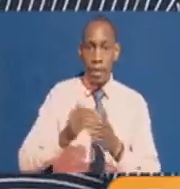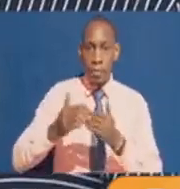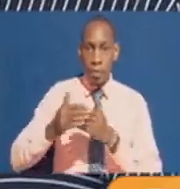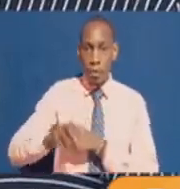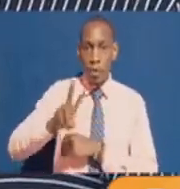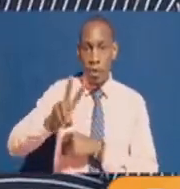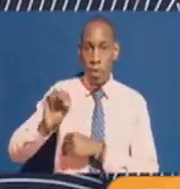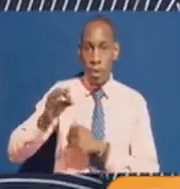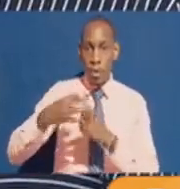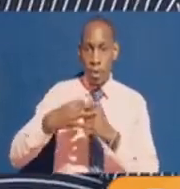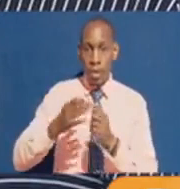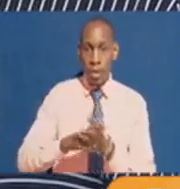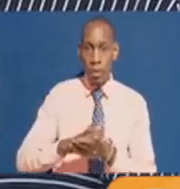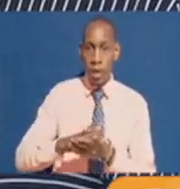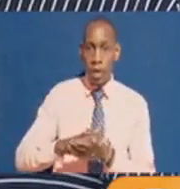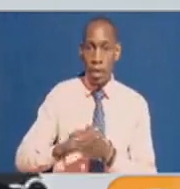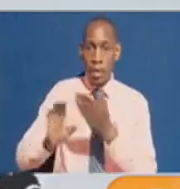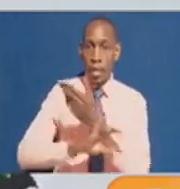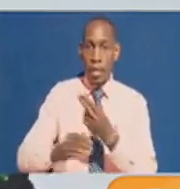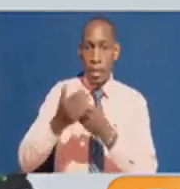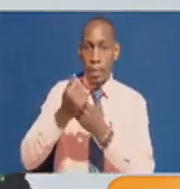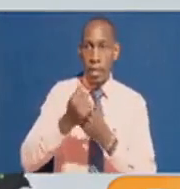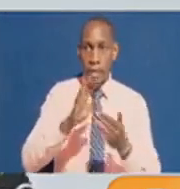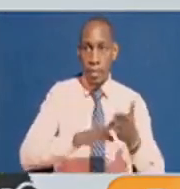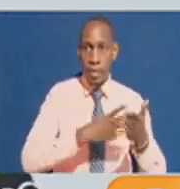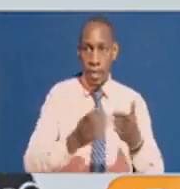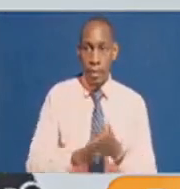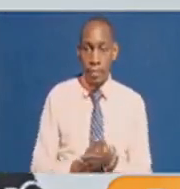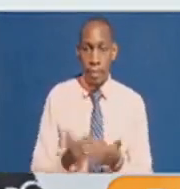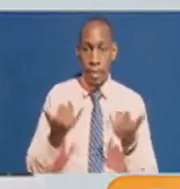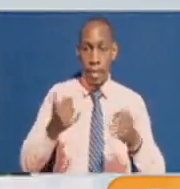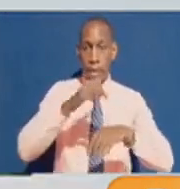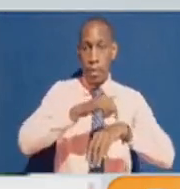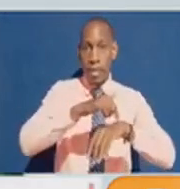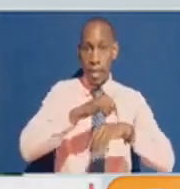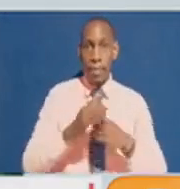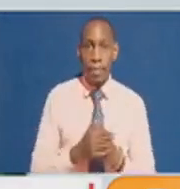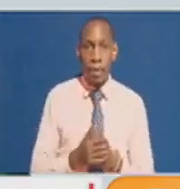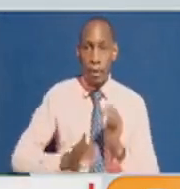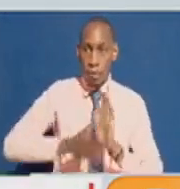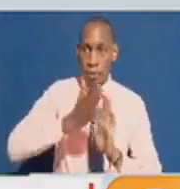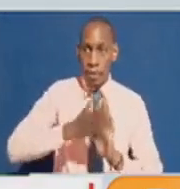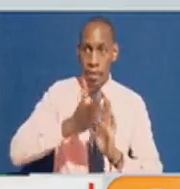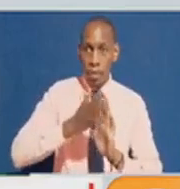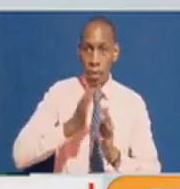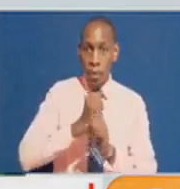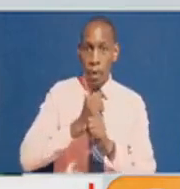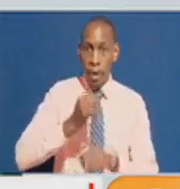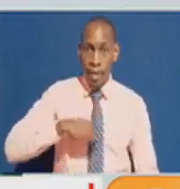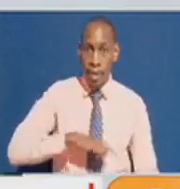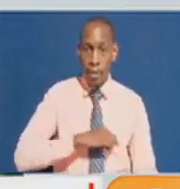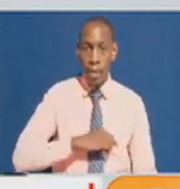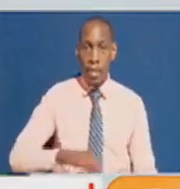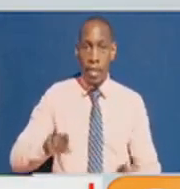2028 under the country partnership framework. Now is the time to accelerate our work. And